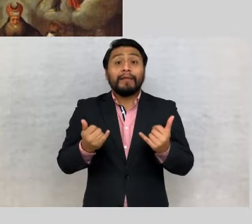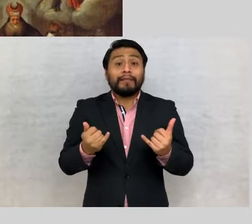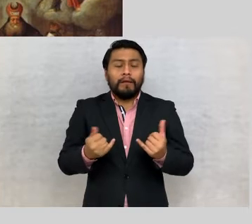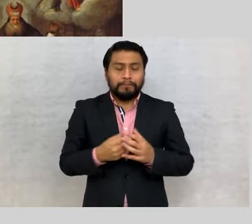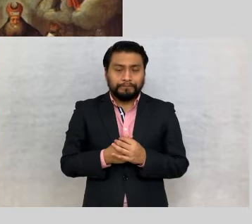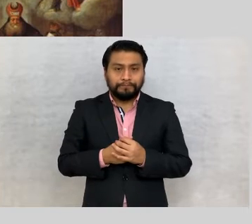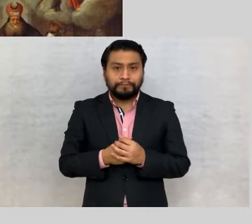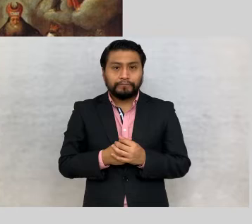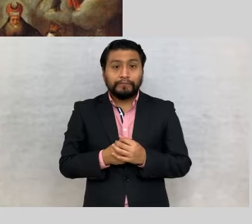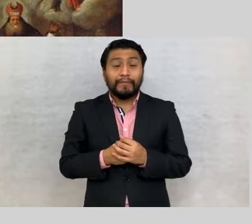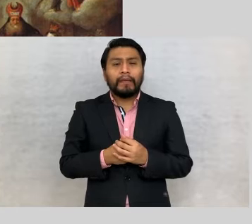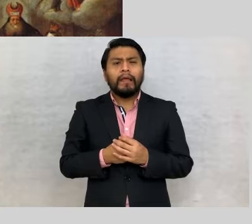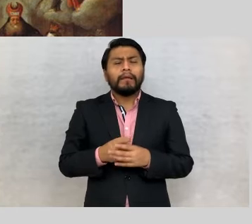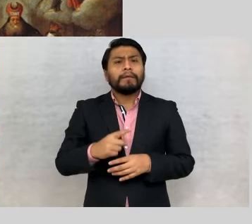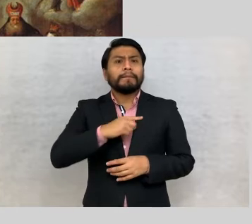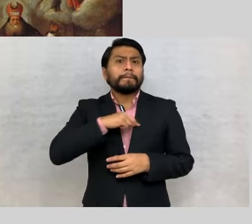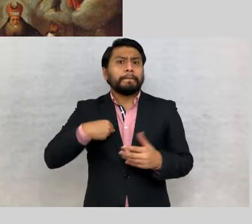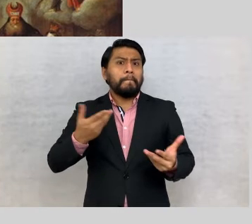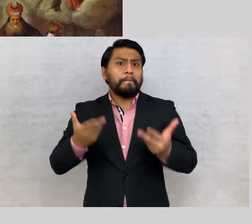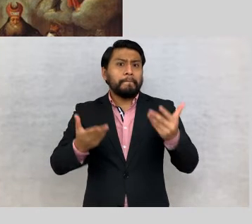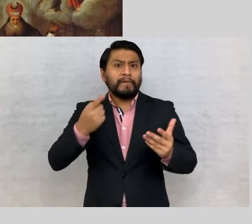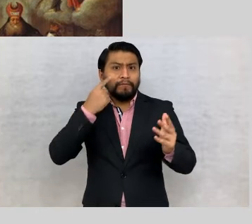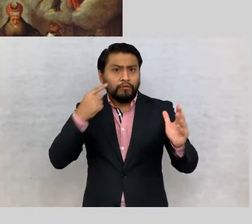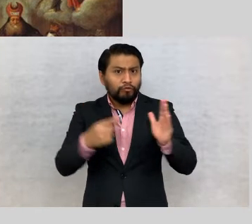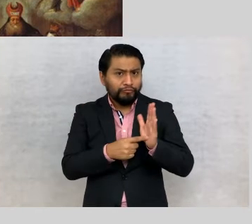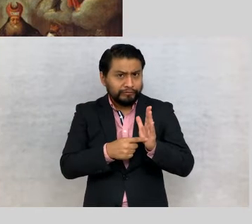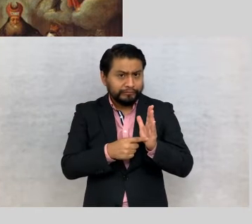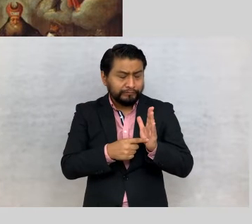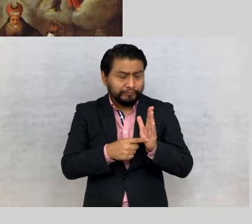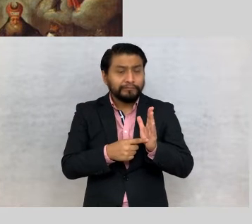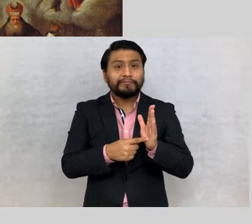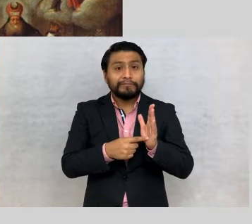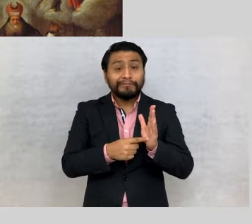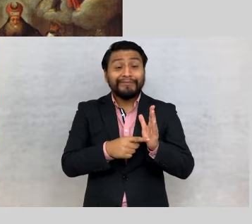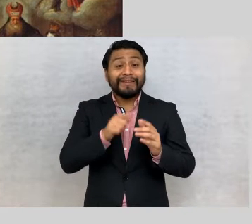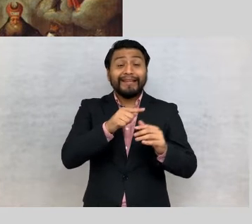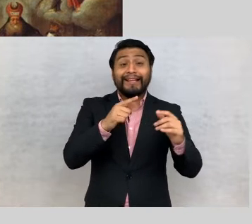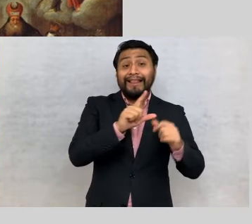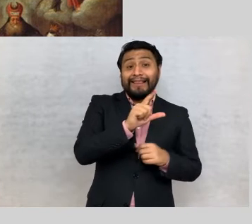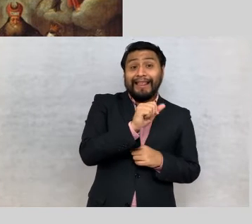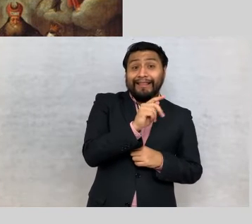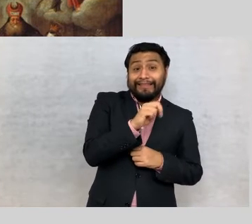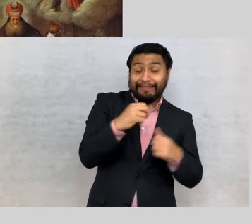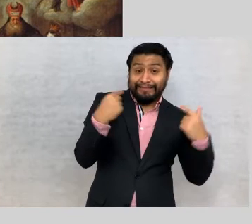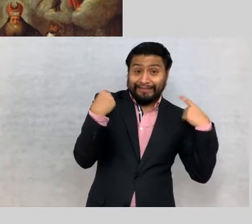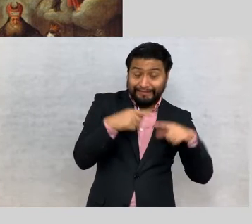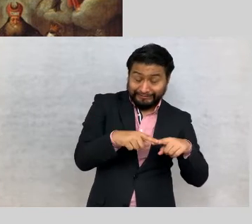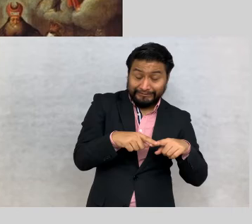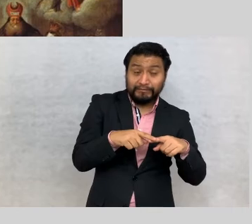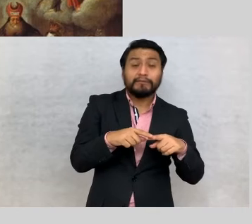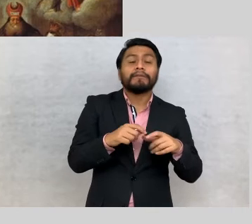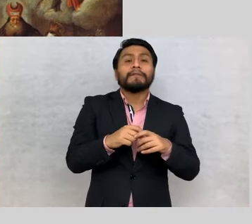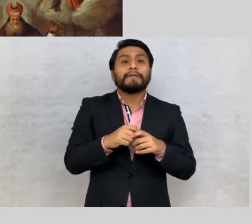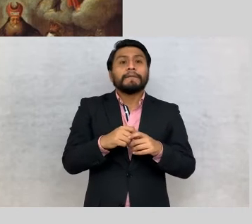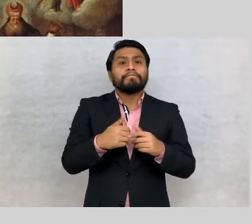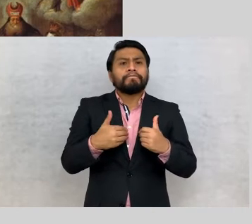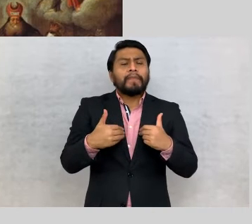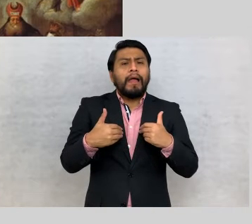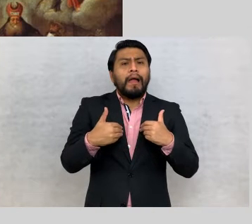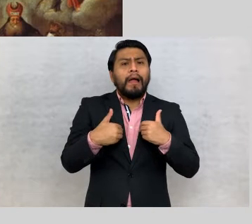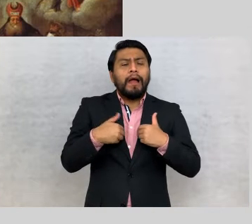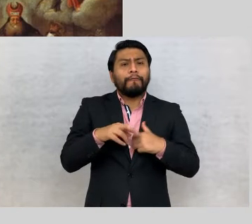Now, as we noted in reference to the Latin eugenic tendency, the